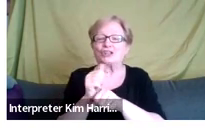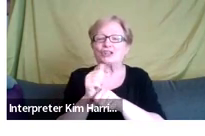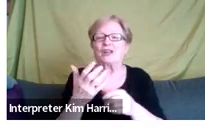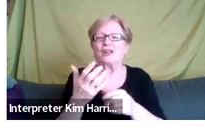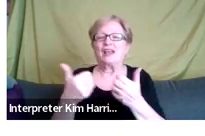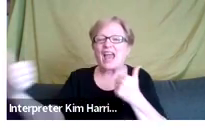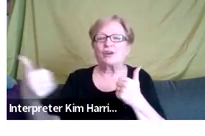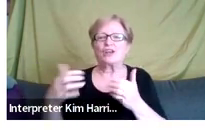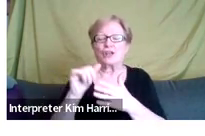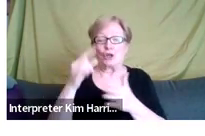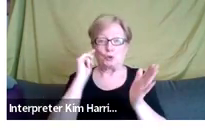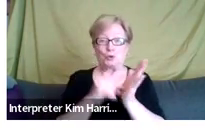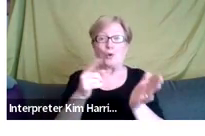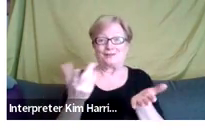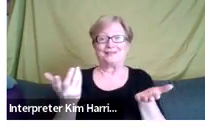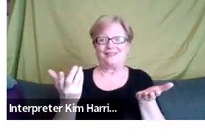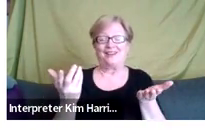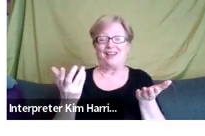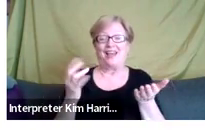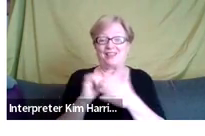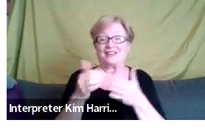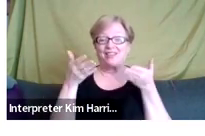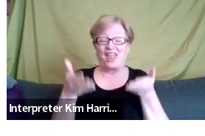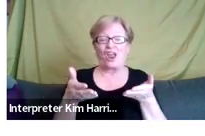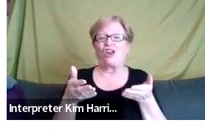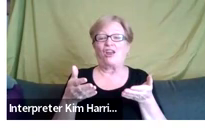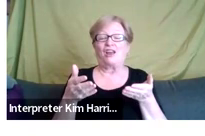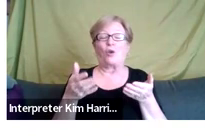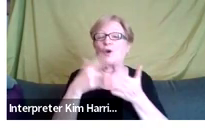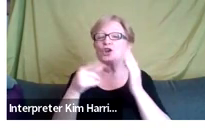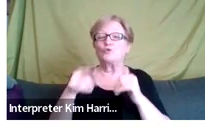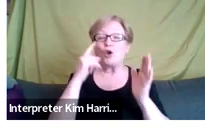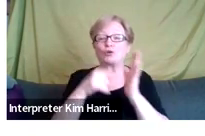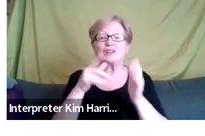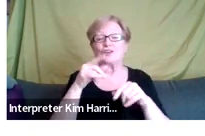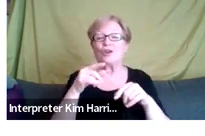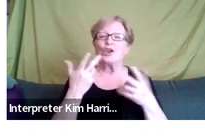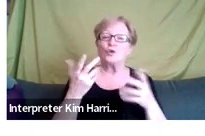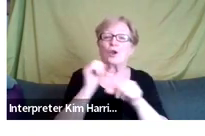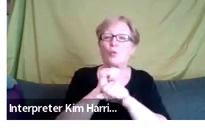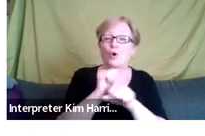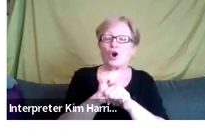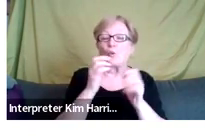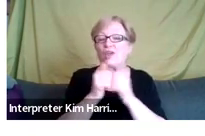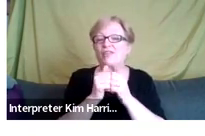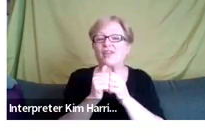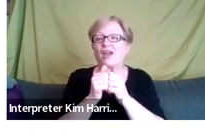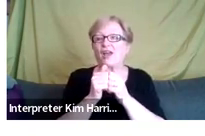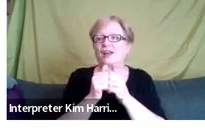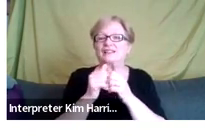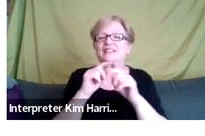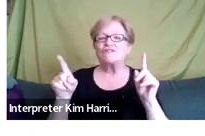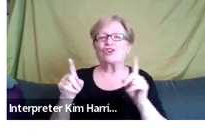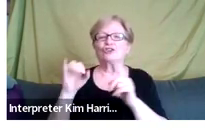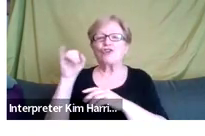segregation that you see that exists? What do you see that the type of jobs that oftentimes,